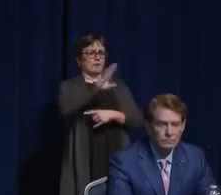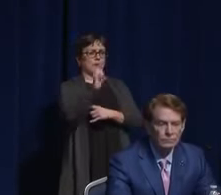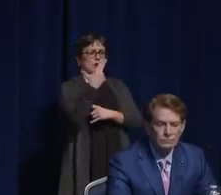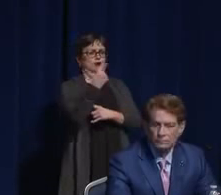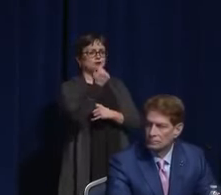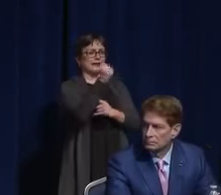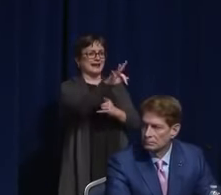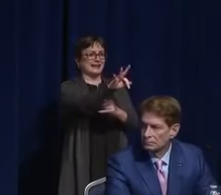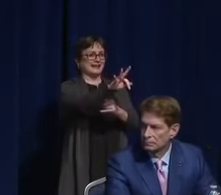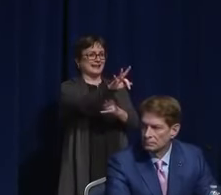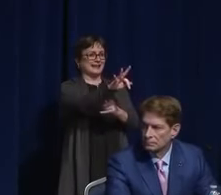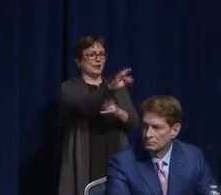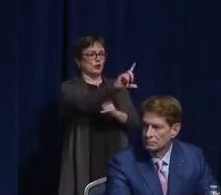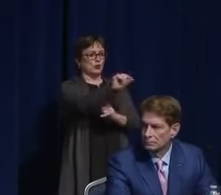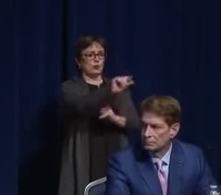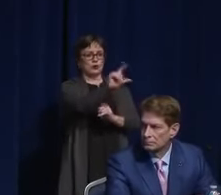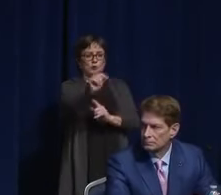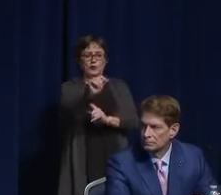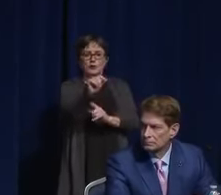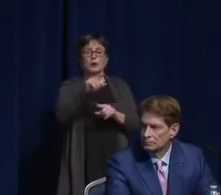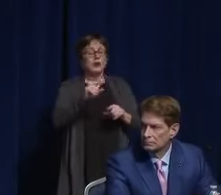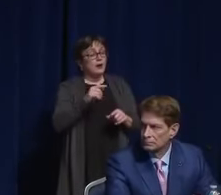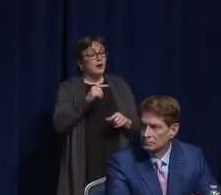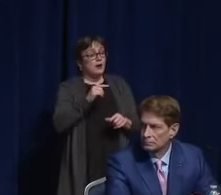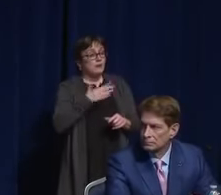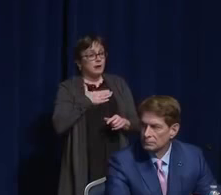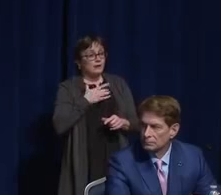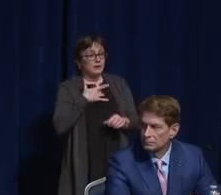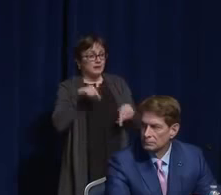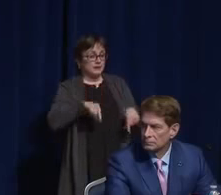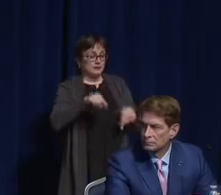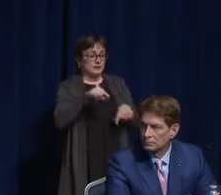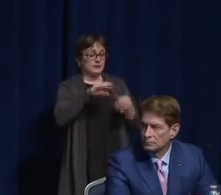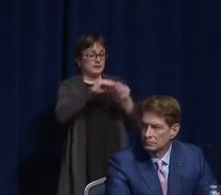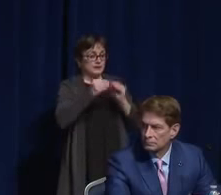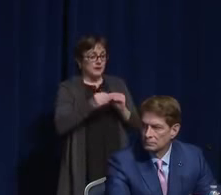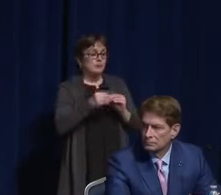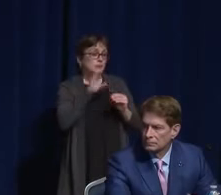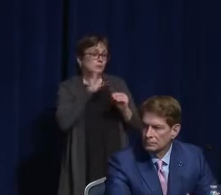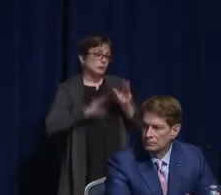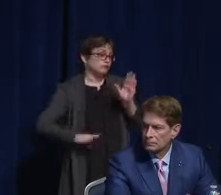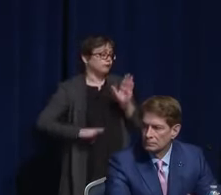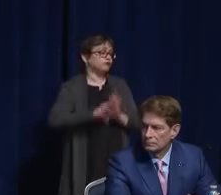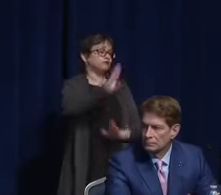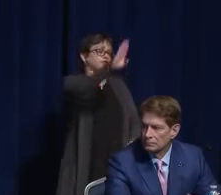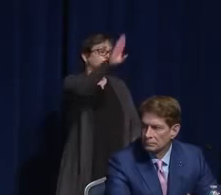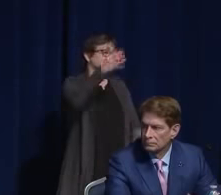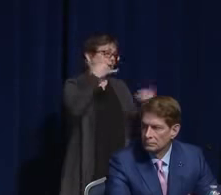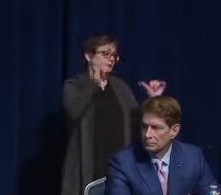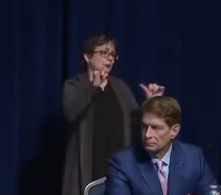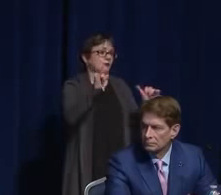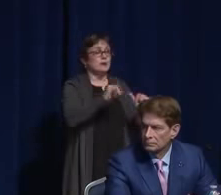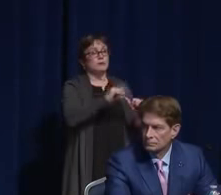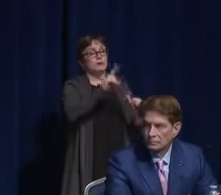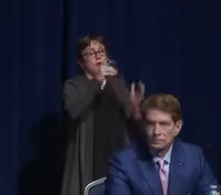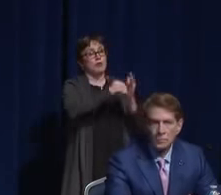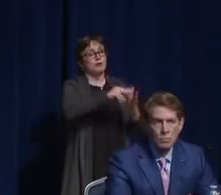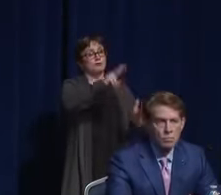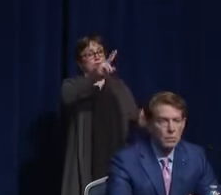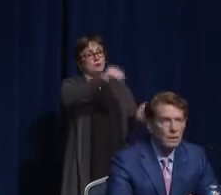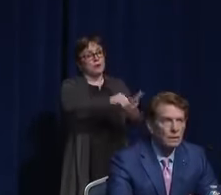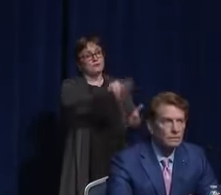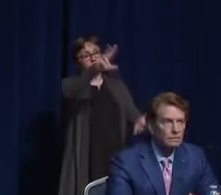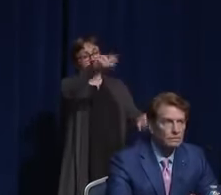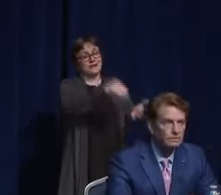these numbers will, I am certain, sooner than later go into the many thousands. And I want to make sure folks out there listening